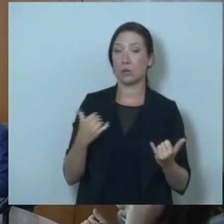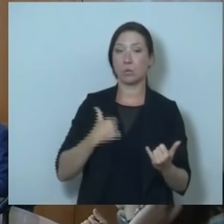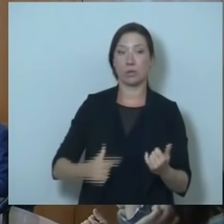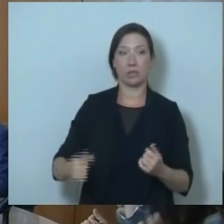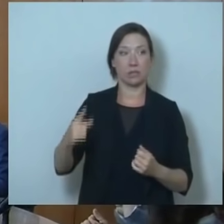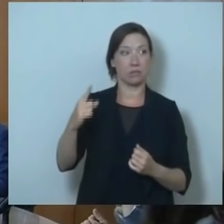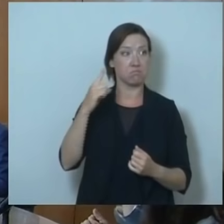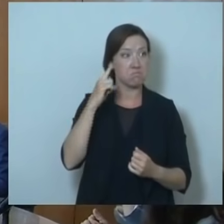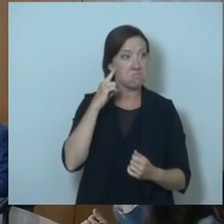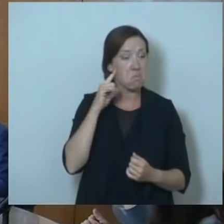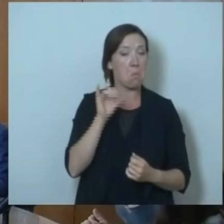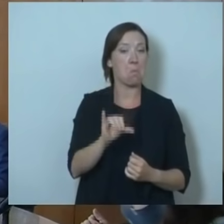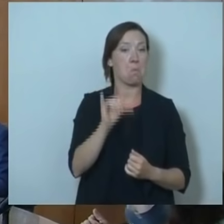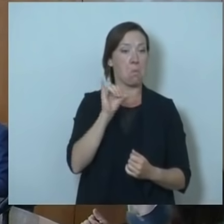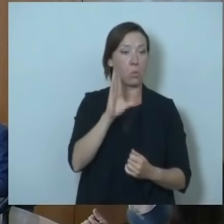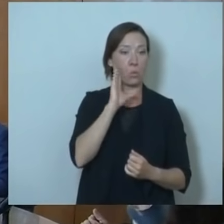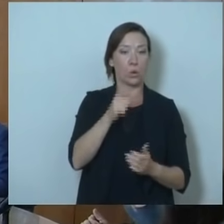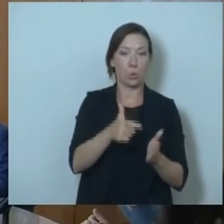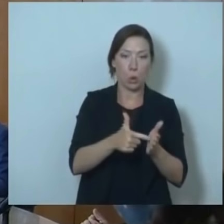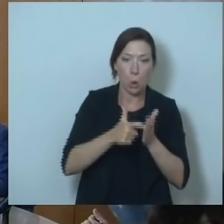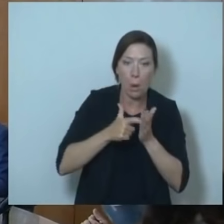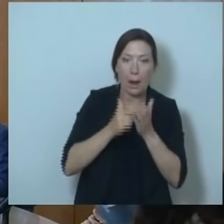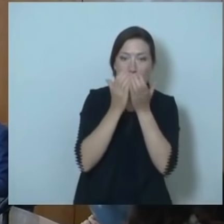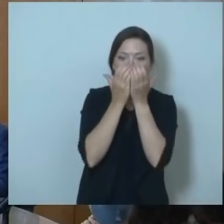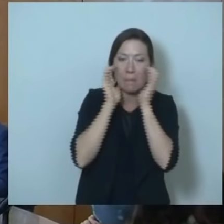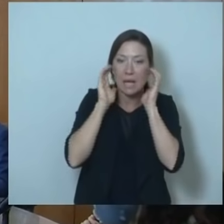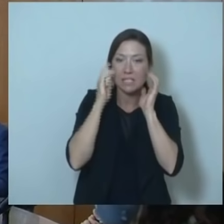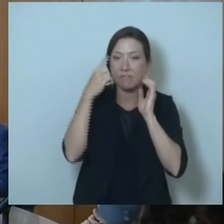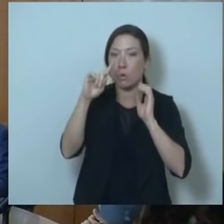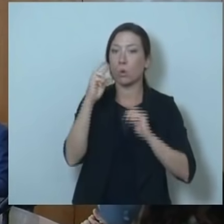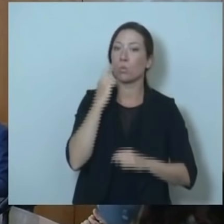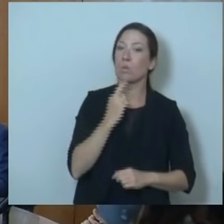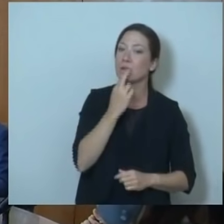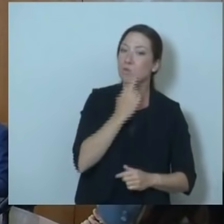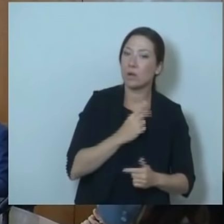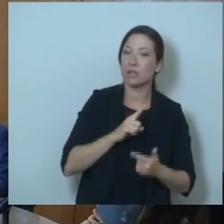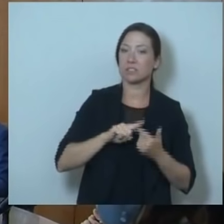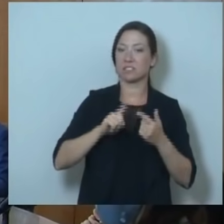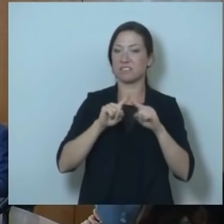mask wearing at restaurants and among retail workers.